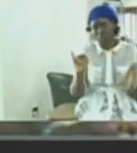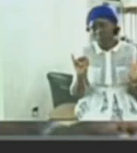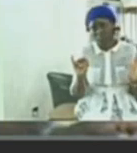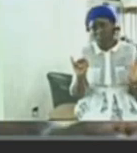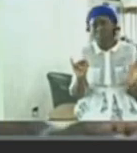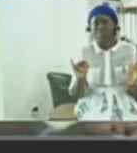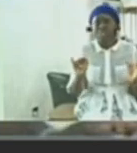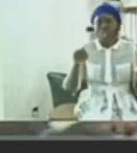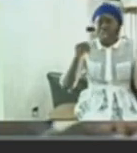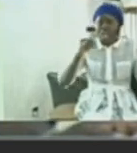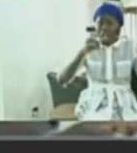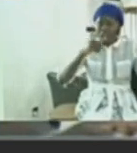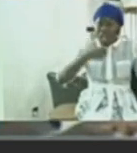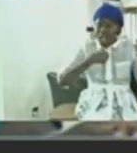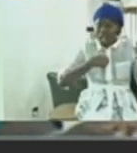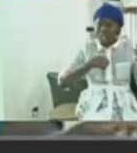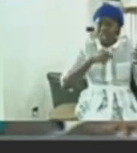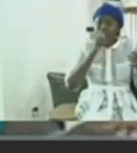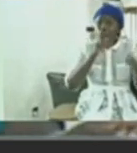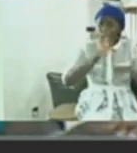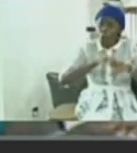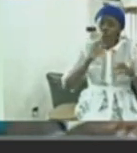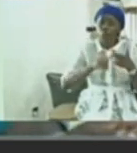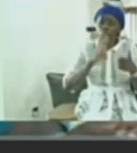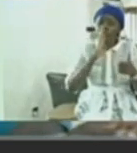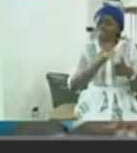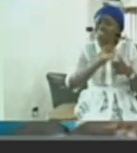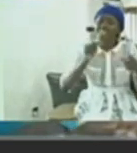I am called to be a pastor.